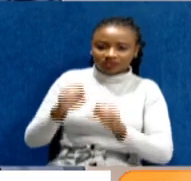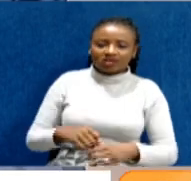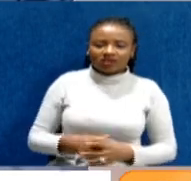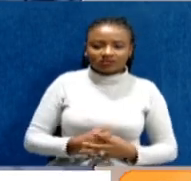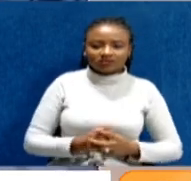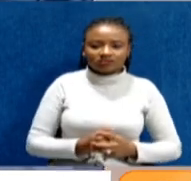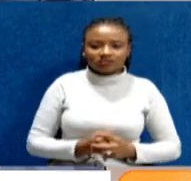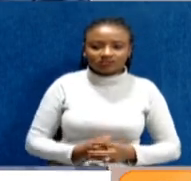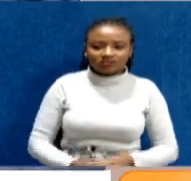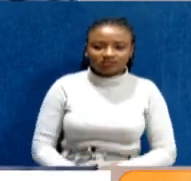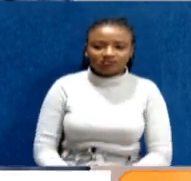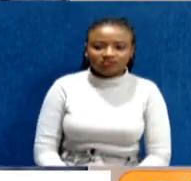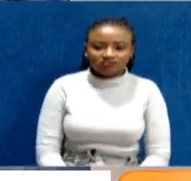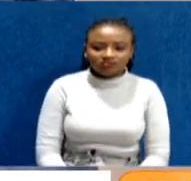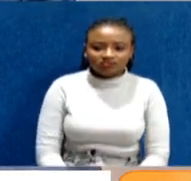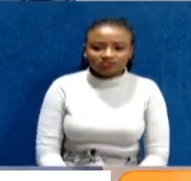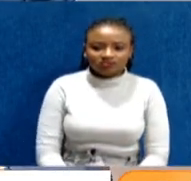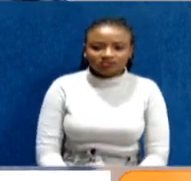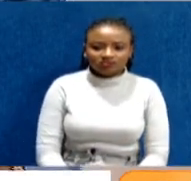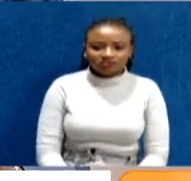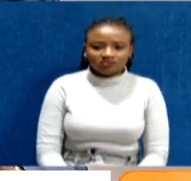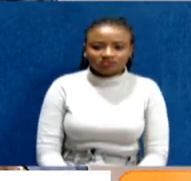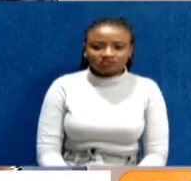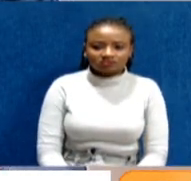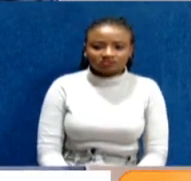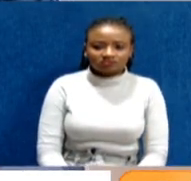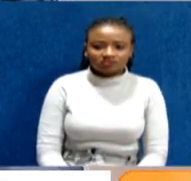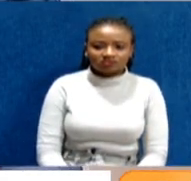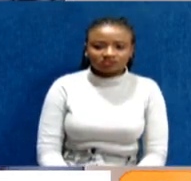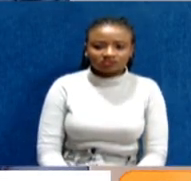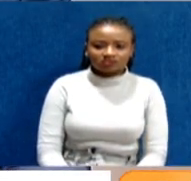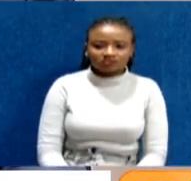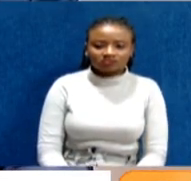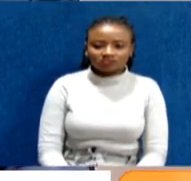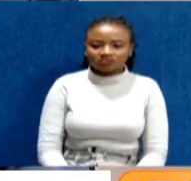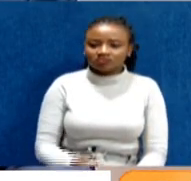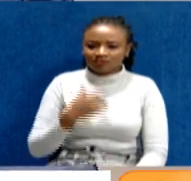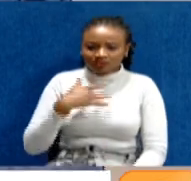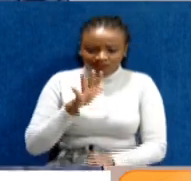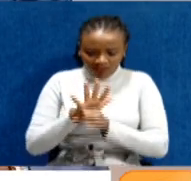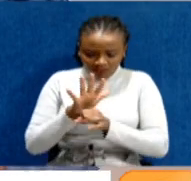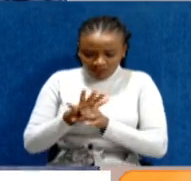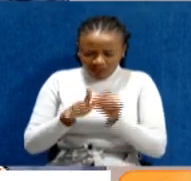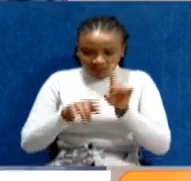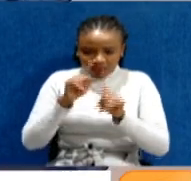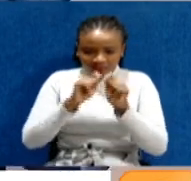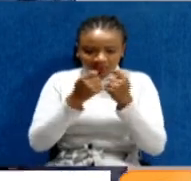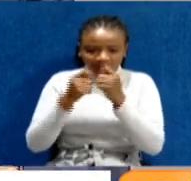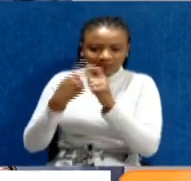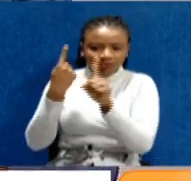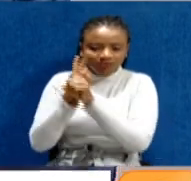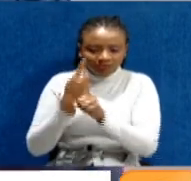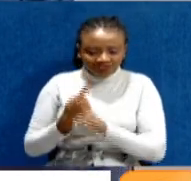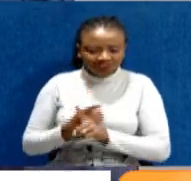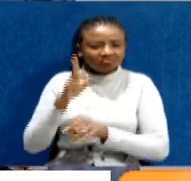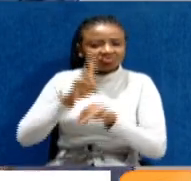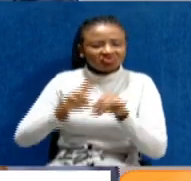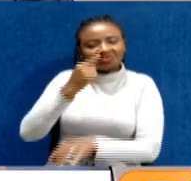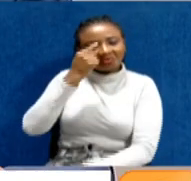agricultural research, before that it used to be Institute Nakalro, a lot high yielding varieties using our own